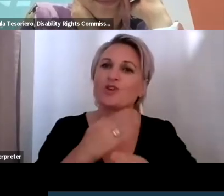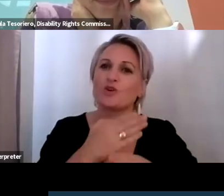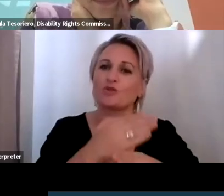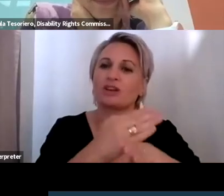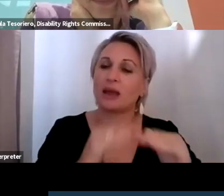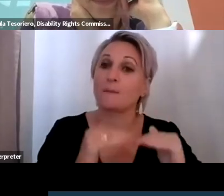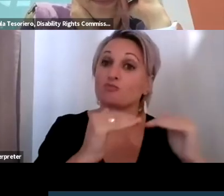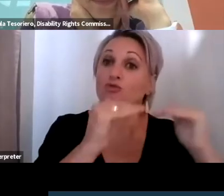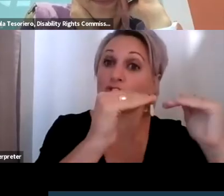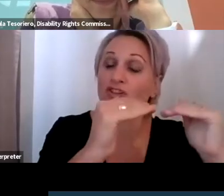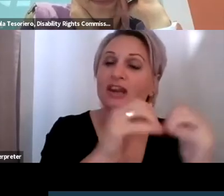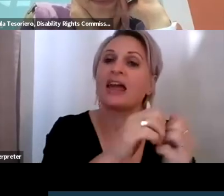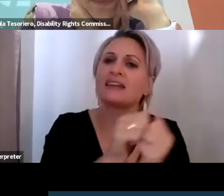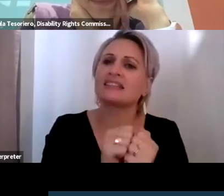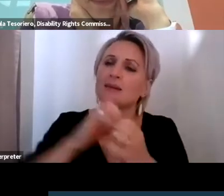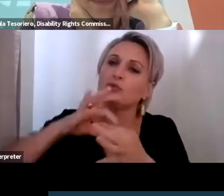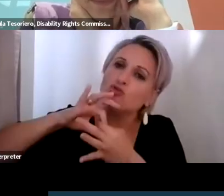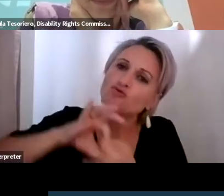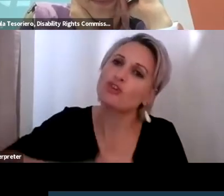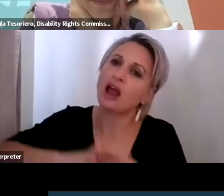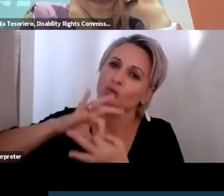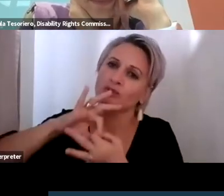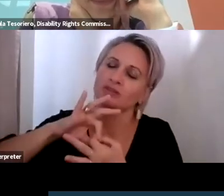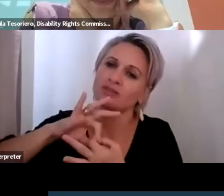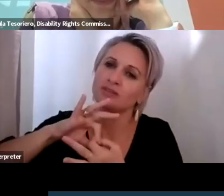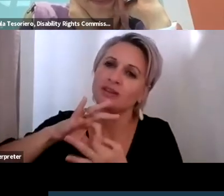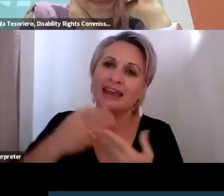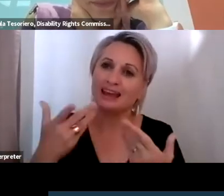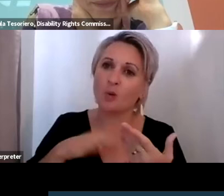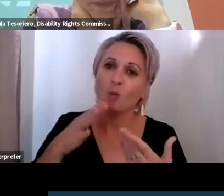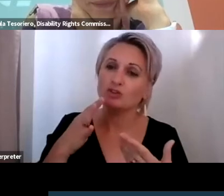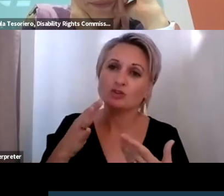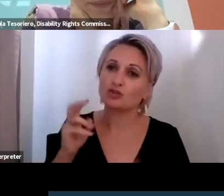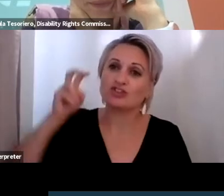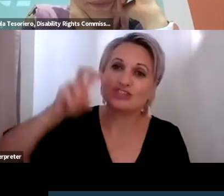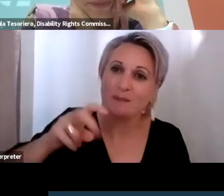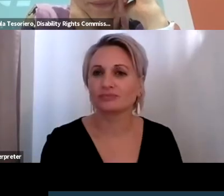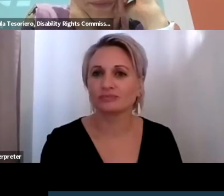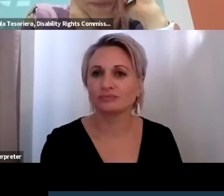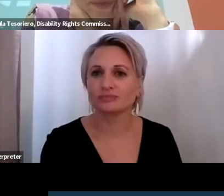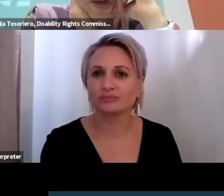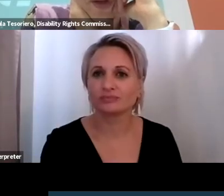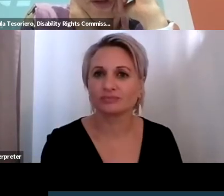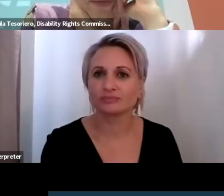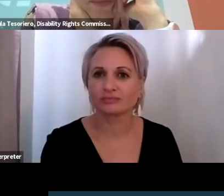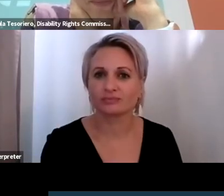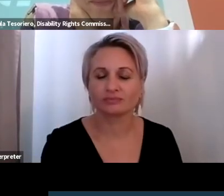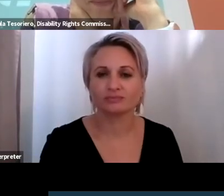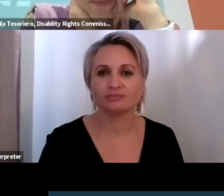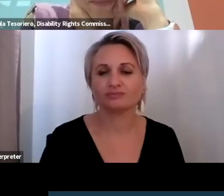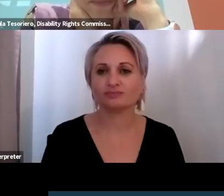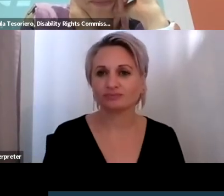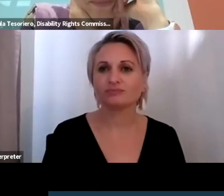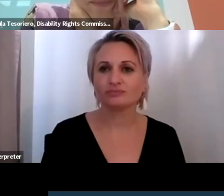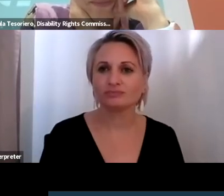progression that has kept you grounded? Anyone want to jump in there with an answer? Look, happy to sort of lead